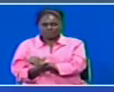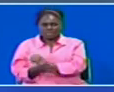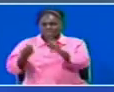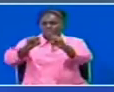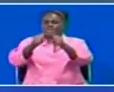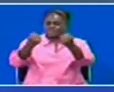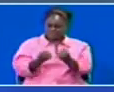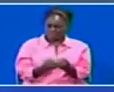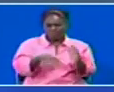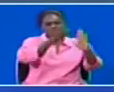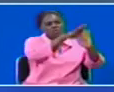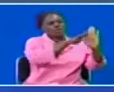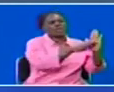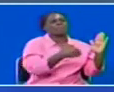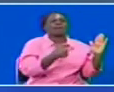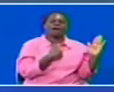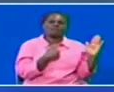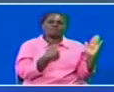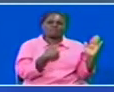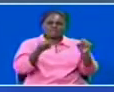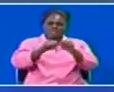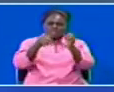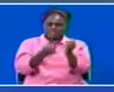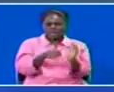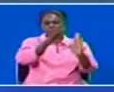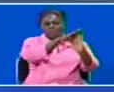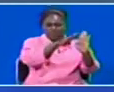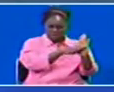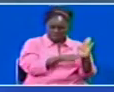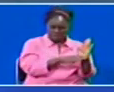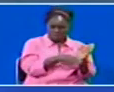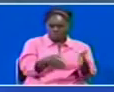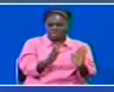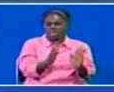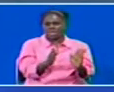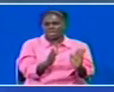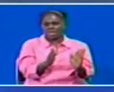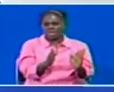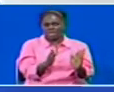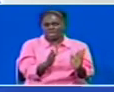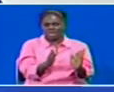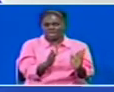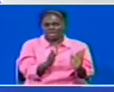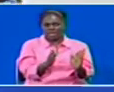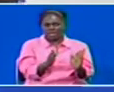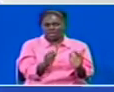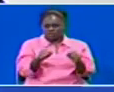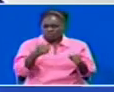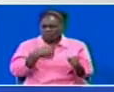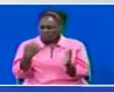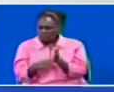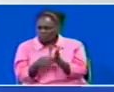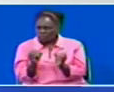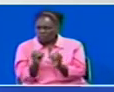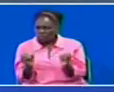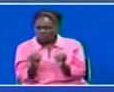Systems are programmed. Yes. You program a system to respond in a certain manner so that... And there might not be a chink in the system? I mean, no, I'm not speaking for IBC